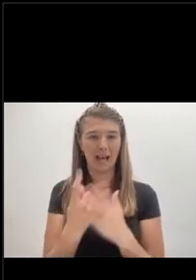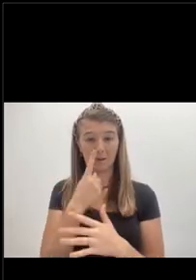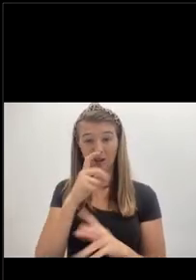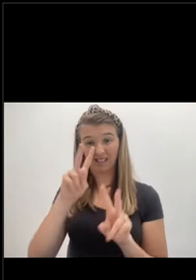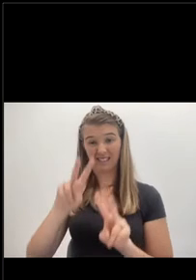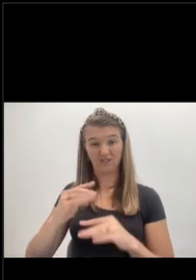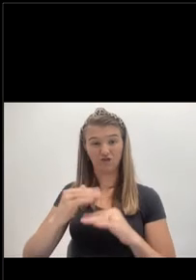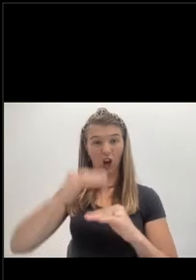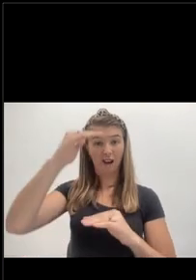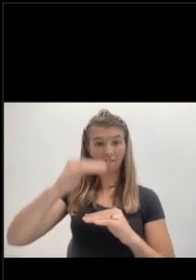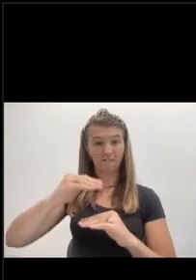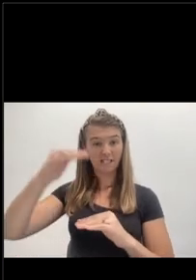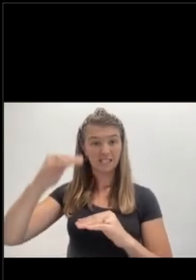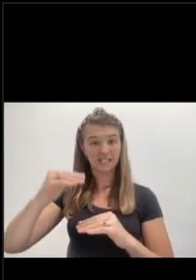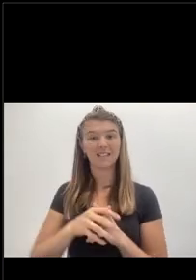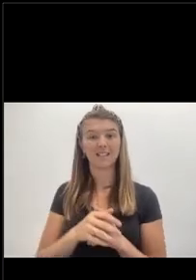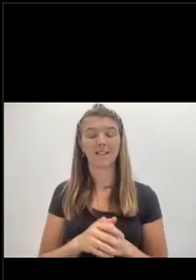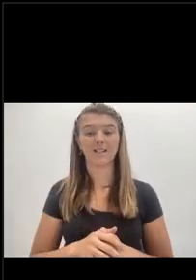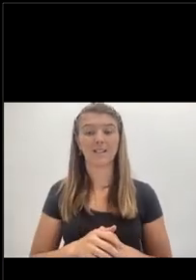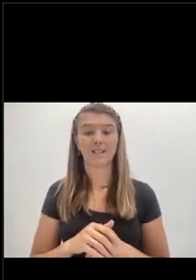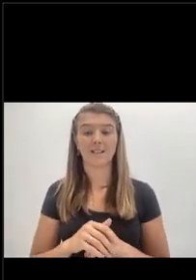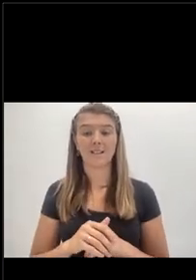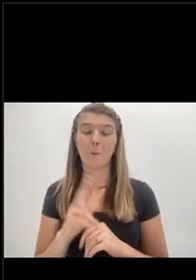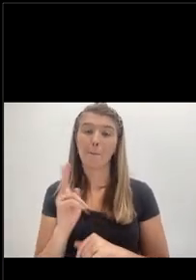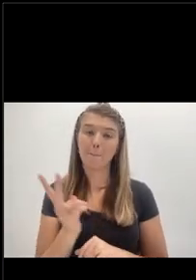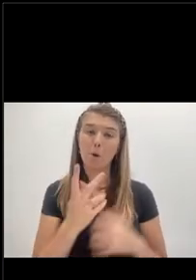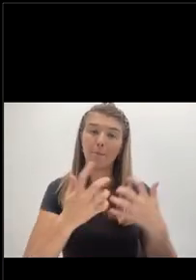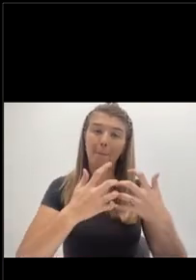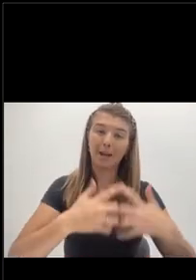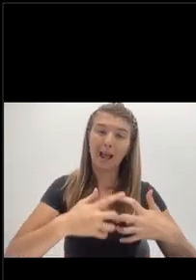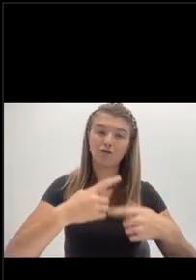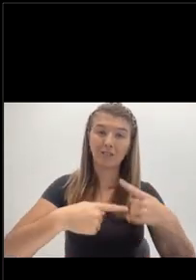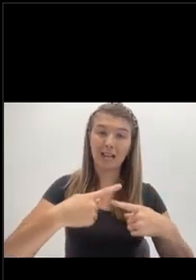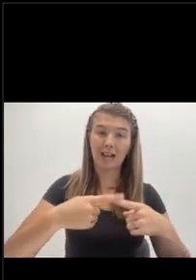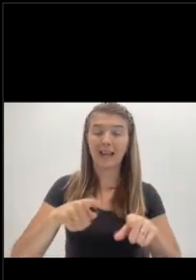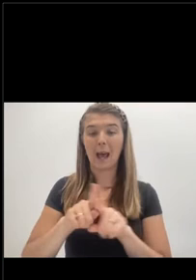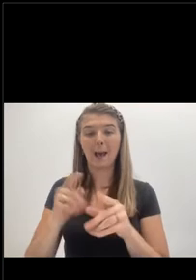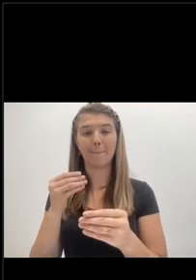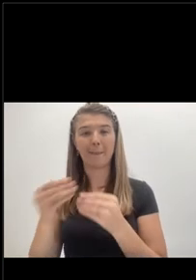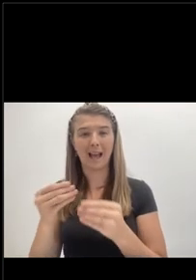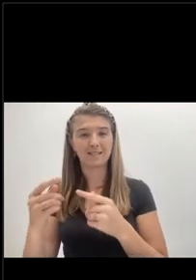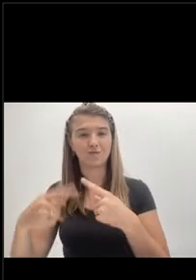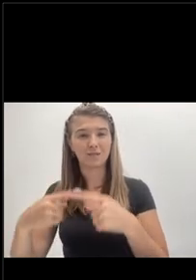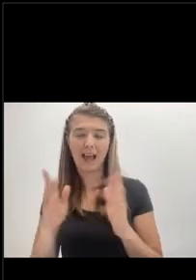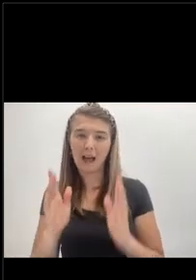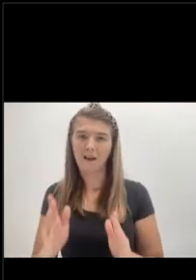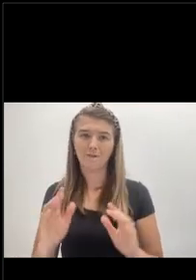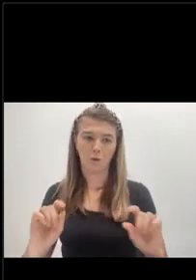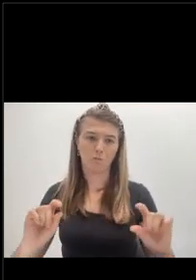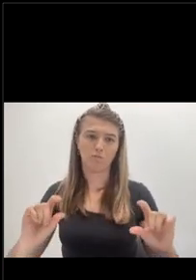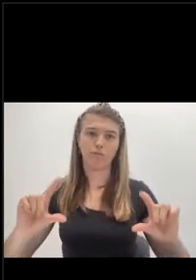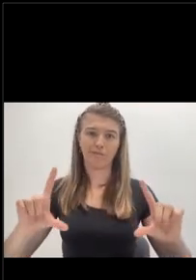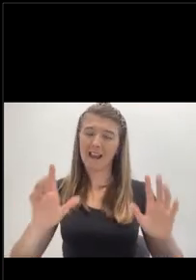both mechanical and chemical recycling must grow in its capacity, but you can see the estimations here have